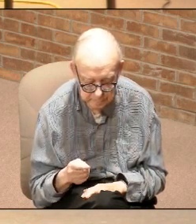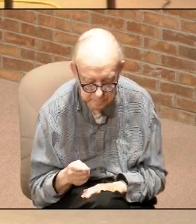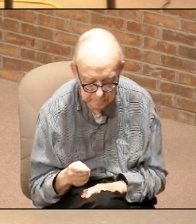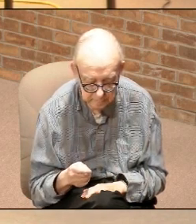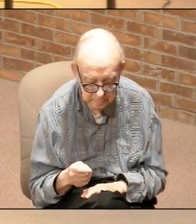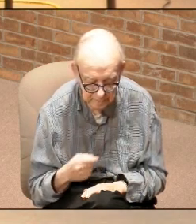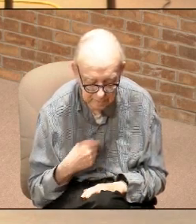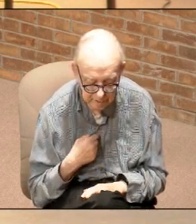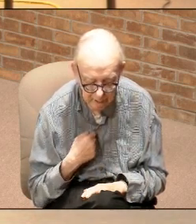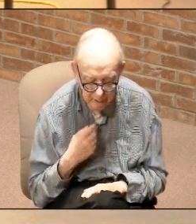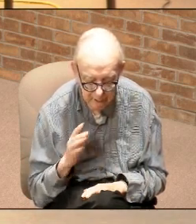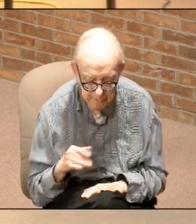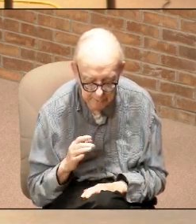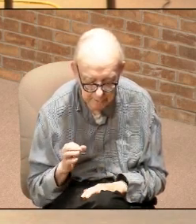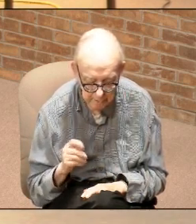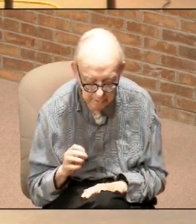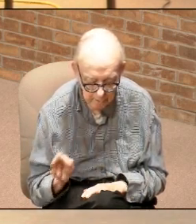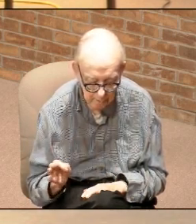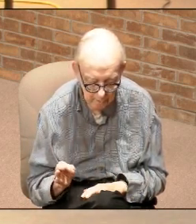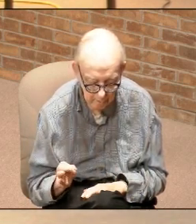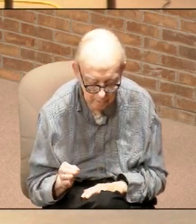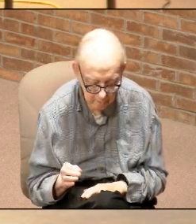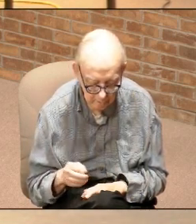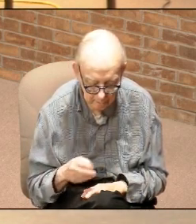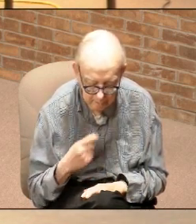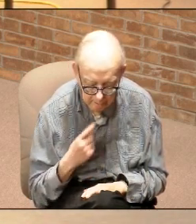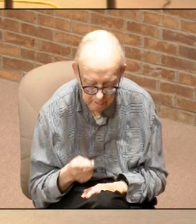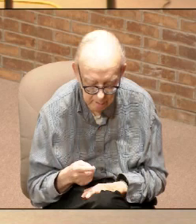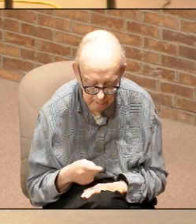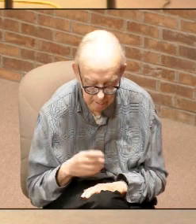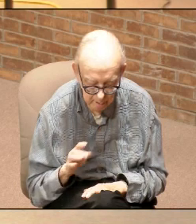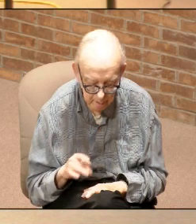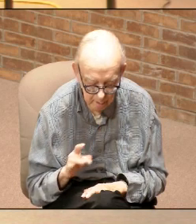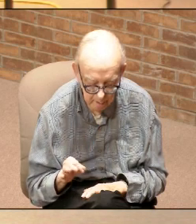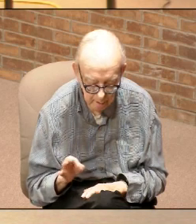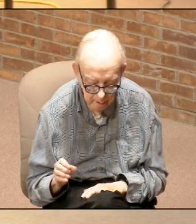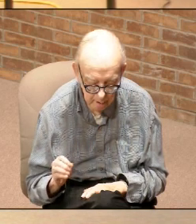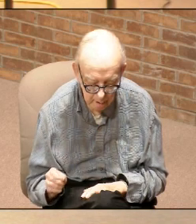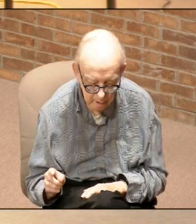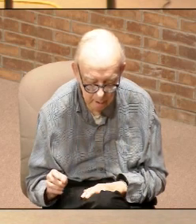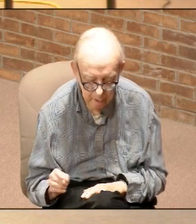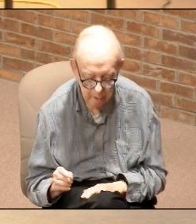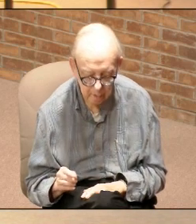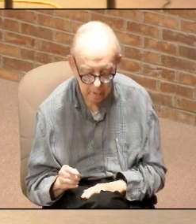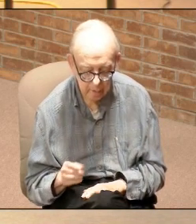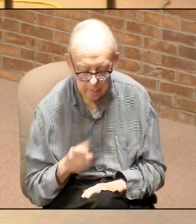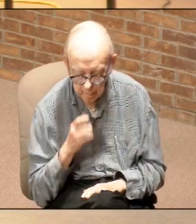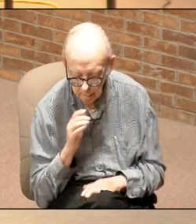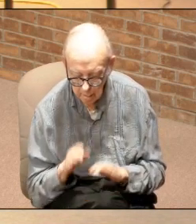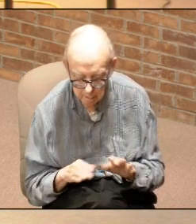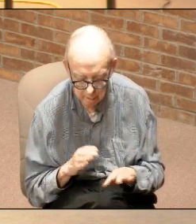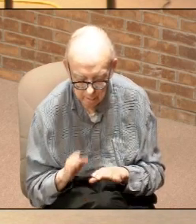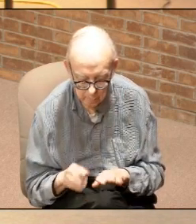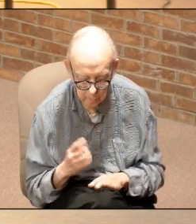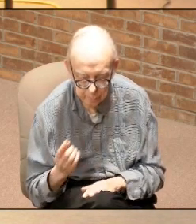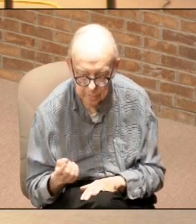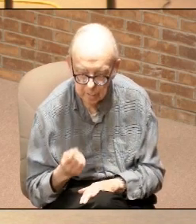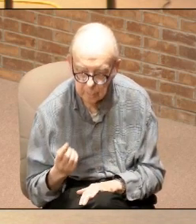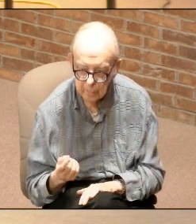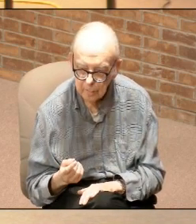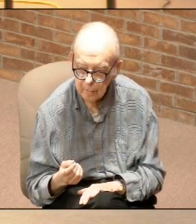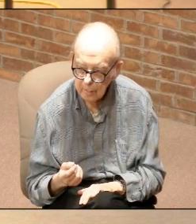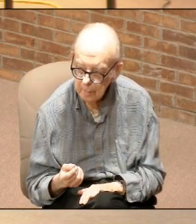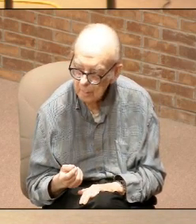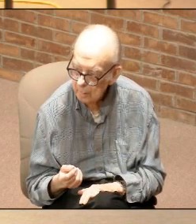fool god says in ecclesiastics i pity the fool who walks by themself